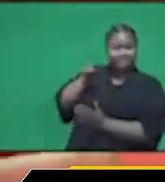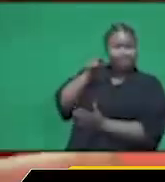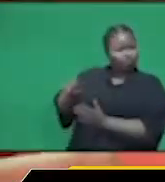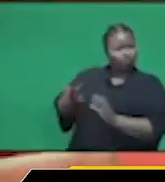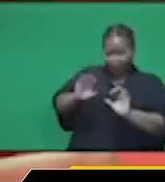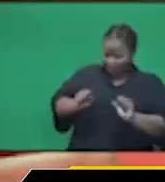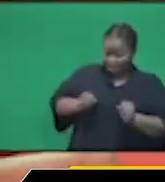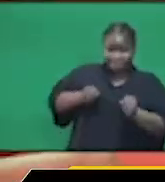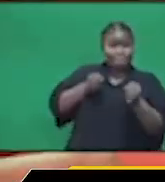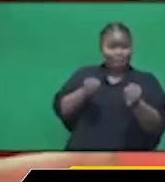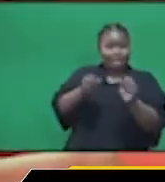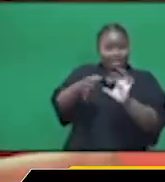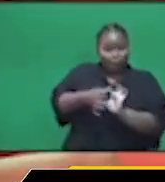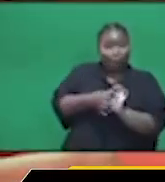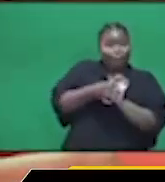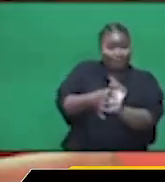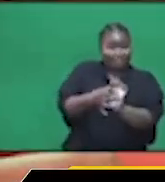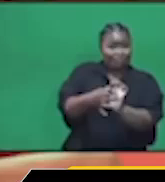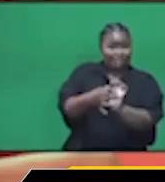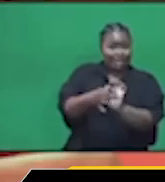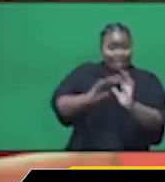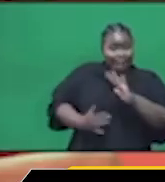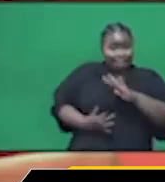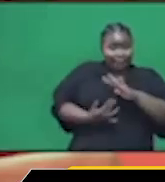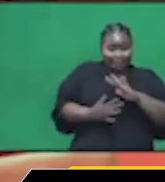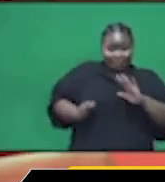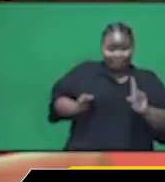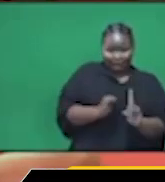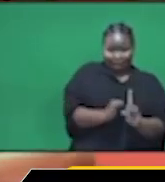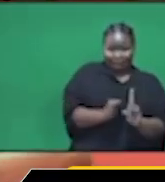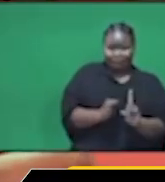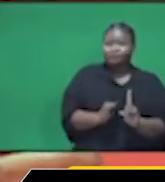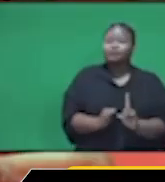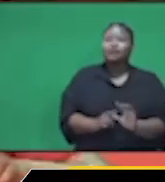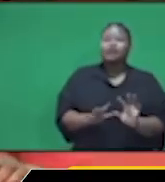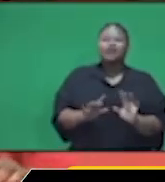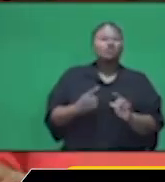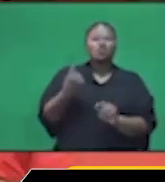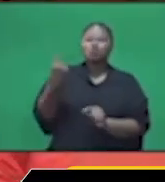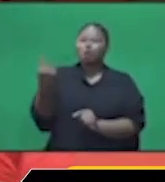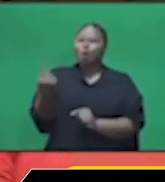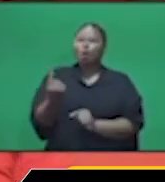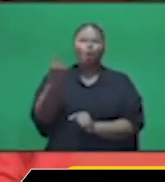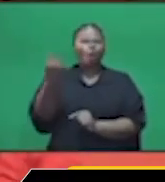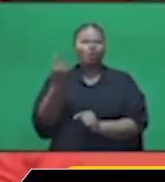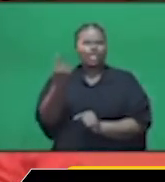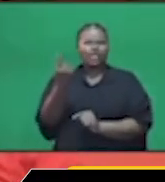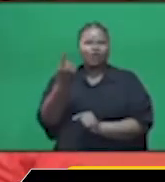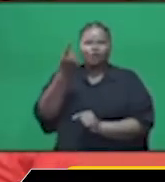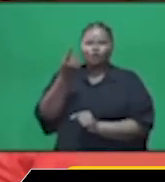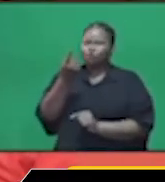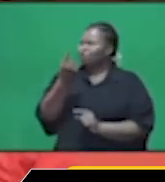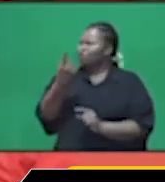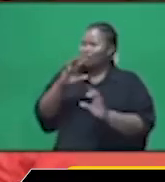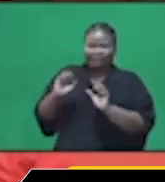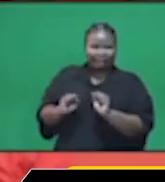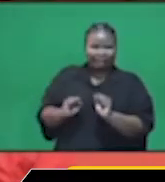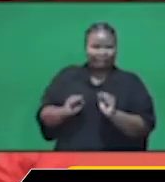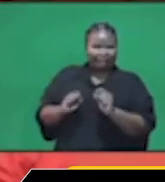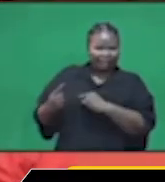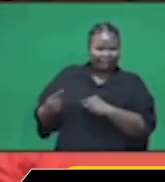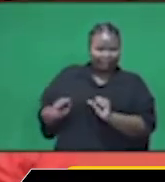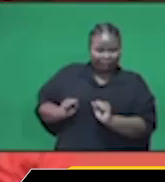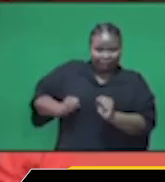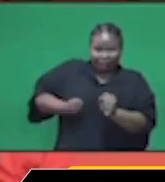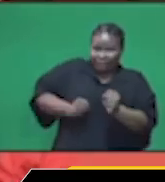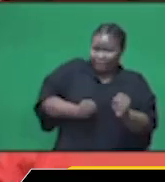in your commitment to the land question. It is not only the cornerstone of our shared struggle, but also the